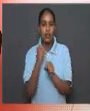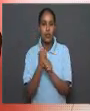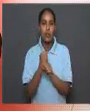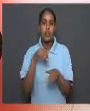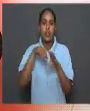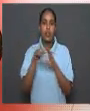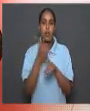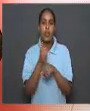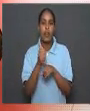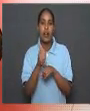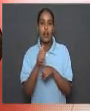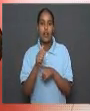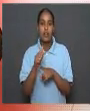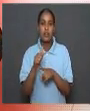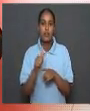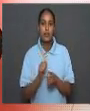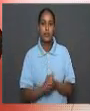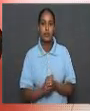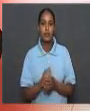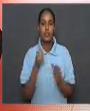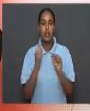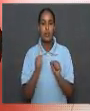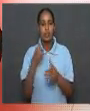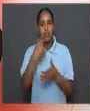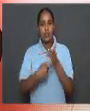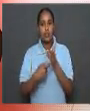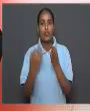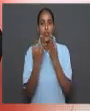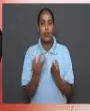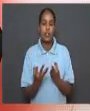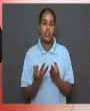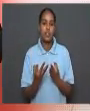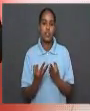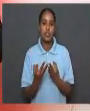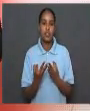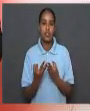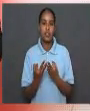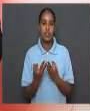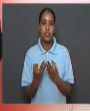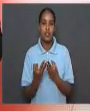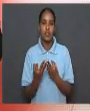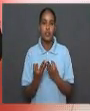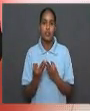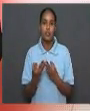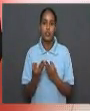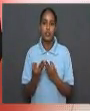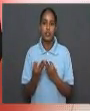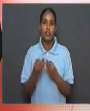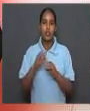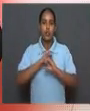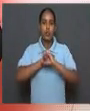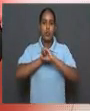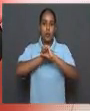metal's favor. It can result in the formation of an insulating,